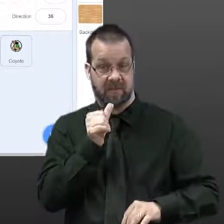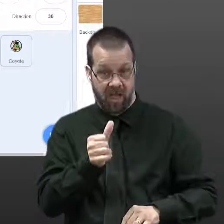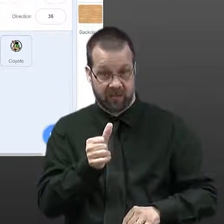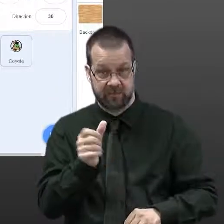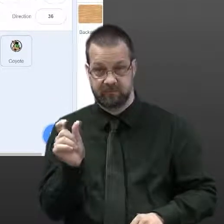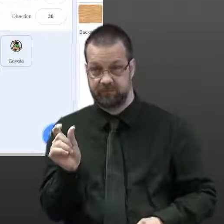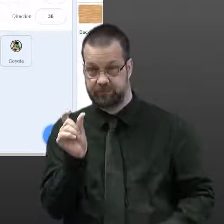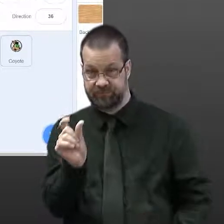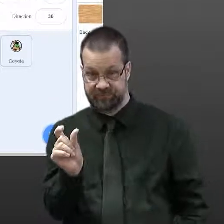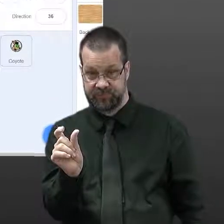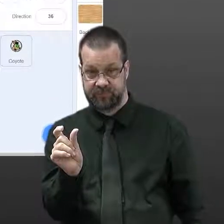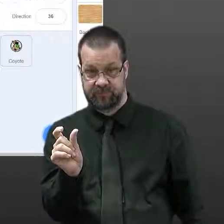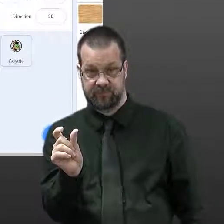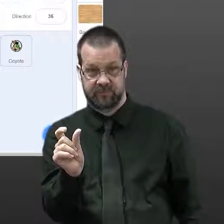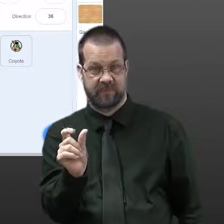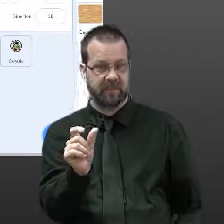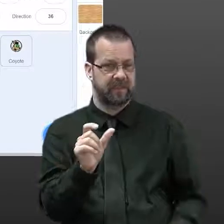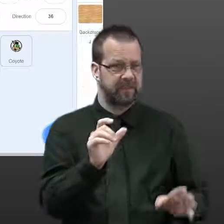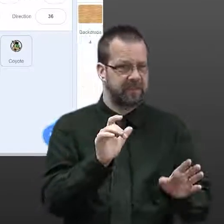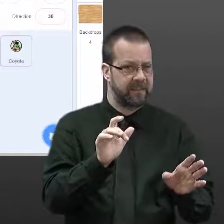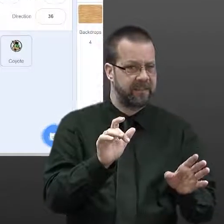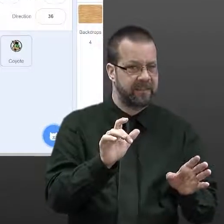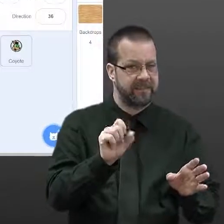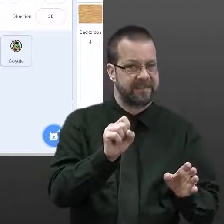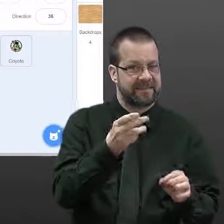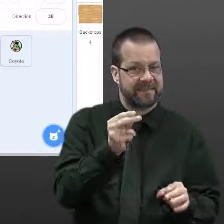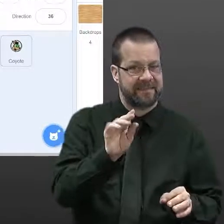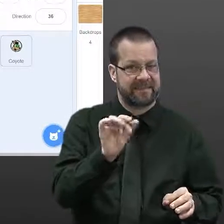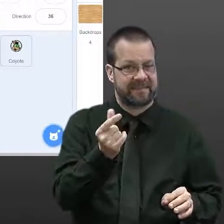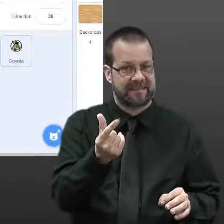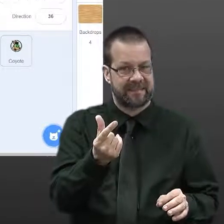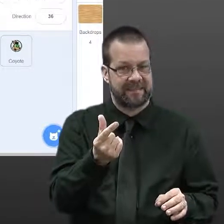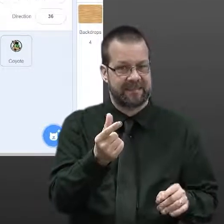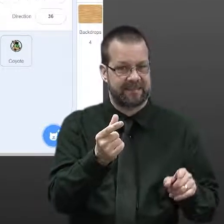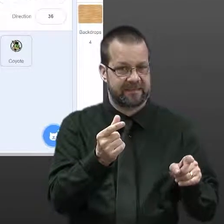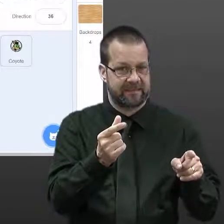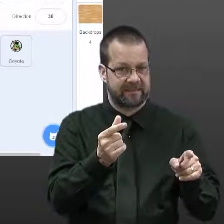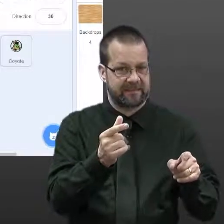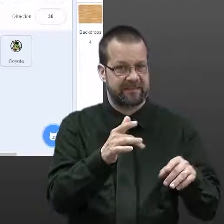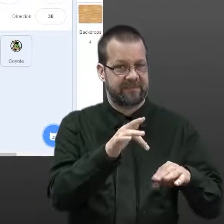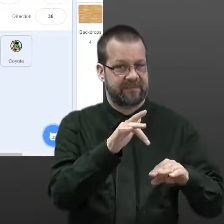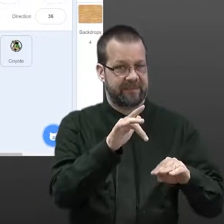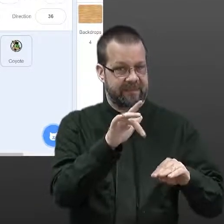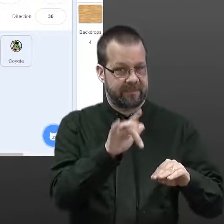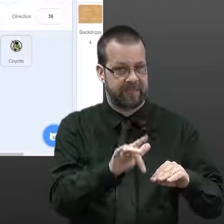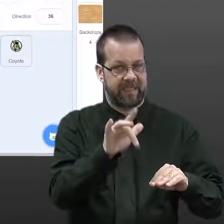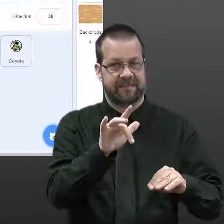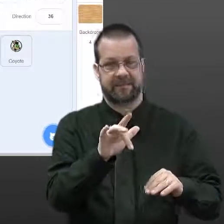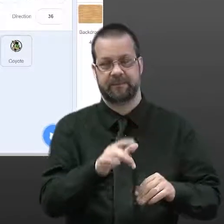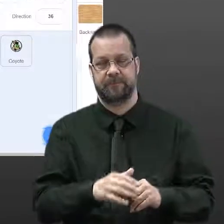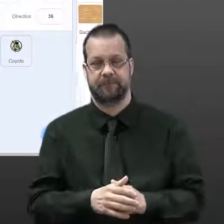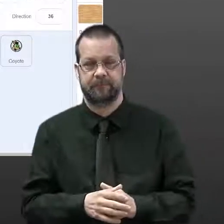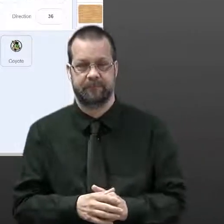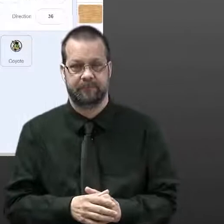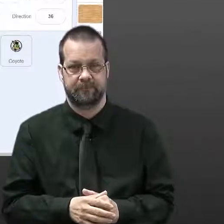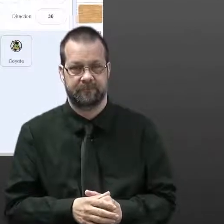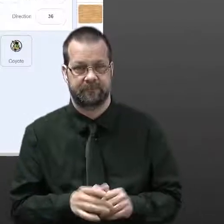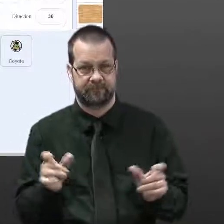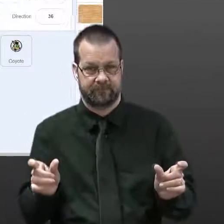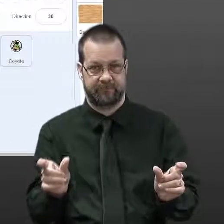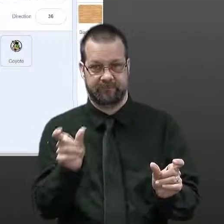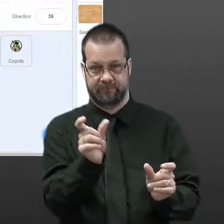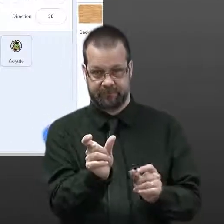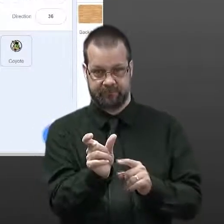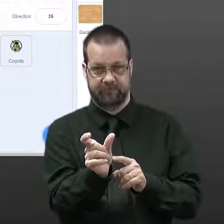block. In sensing, we need the key space pressed block. So